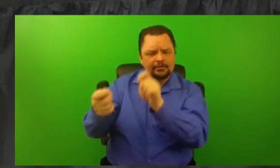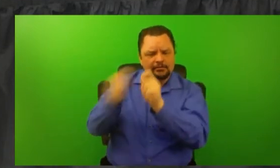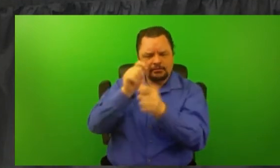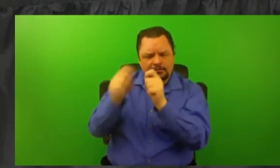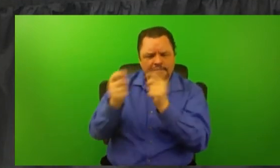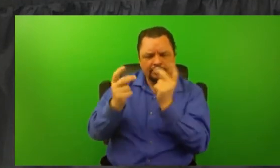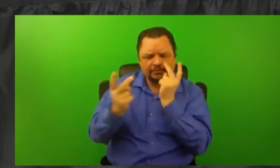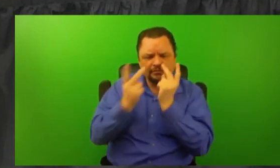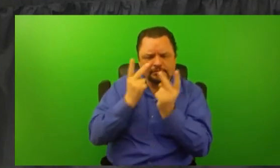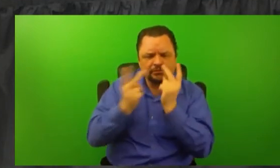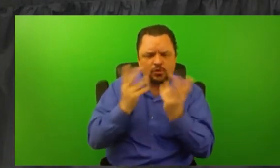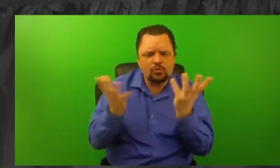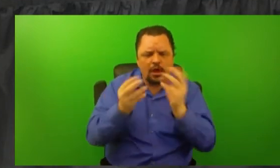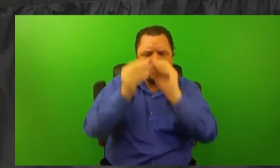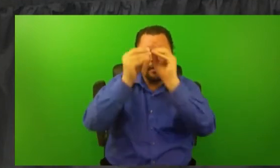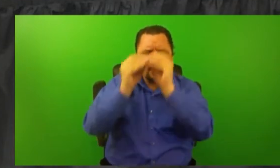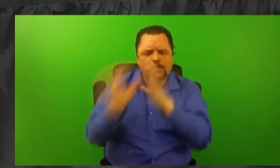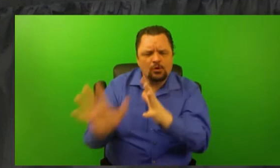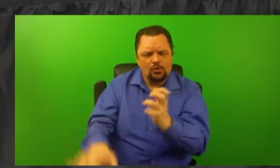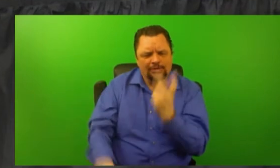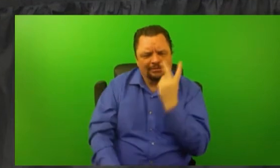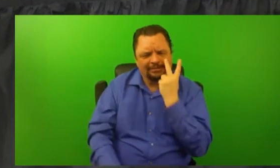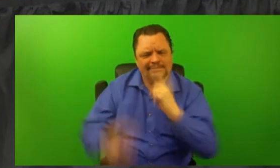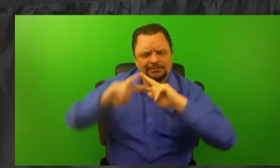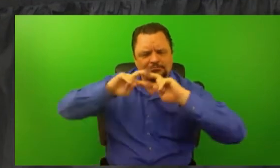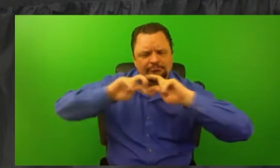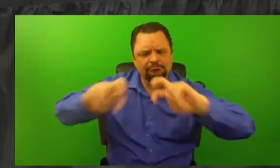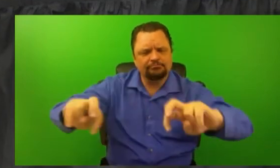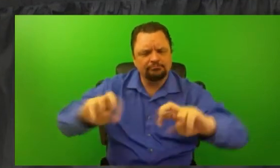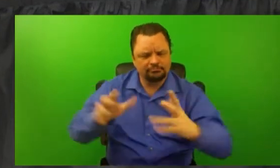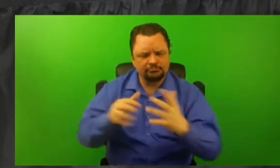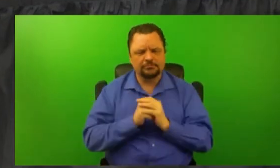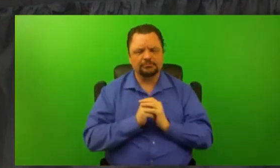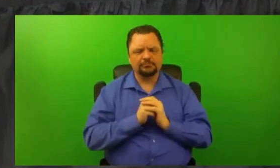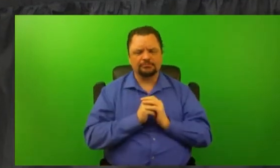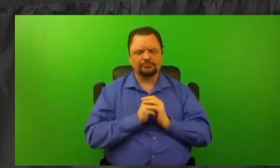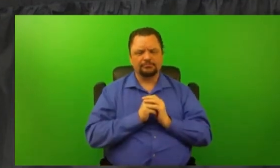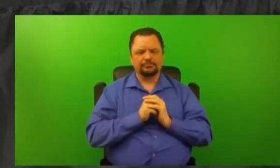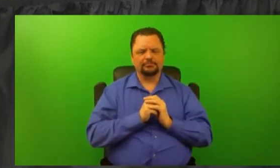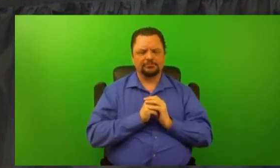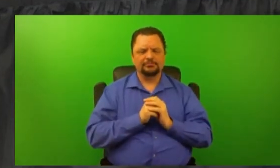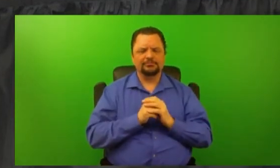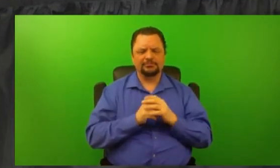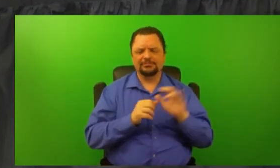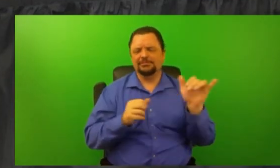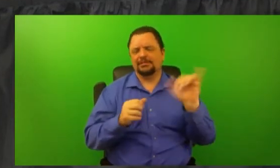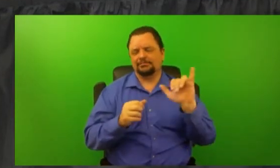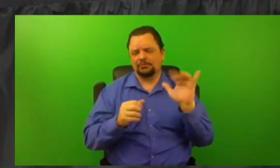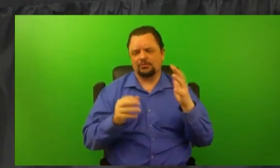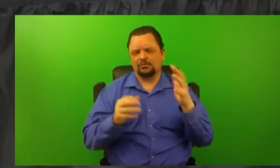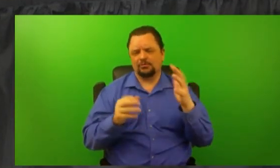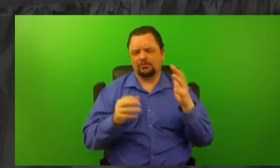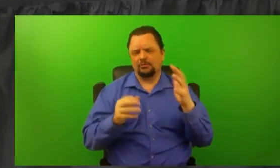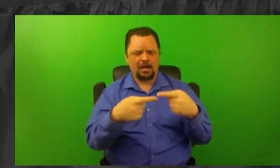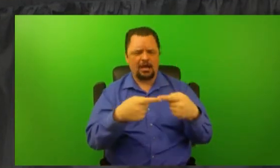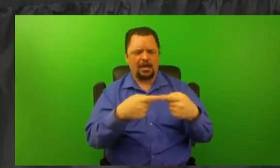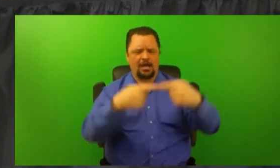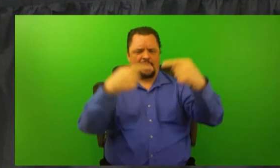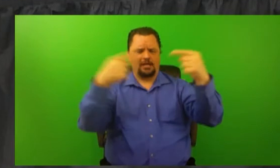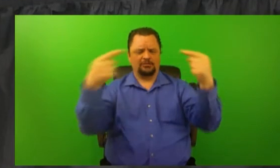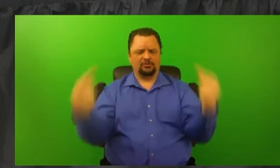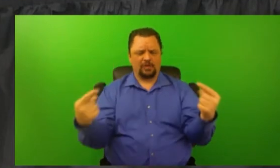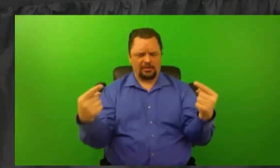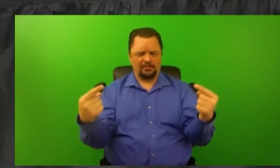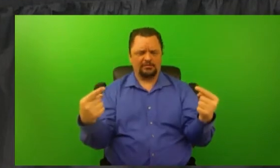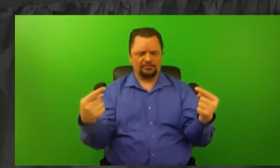better, and to contrast the total number of deaths with what's happening